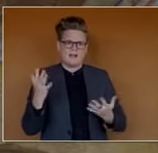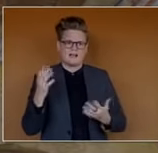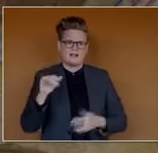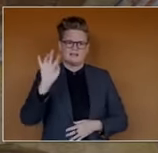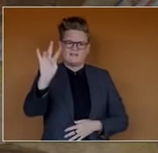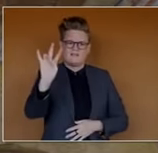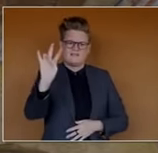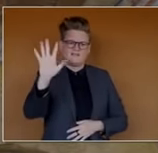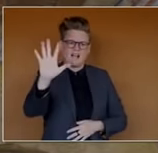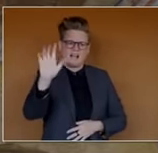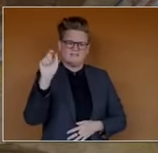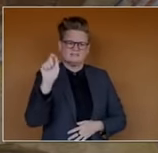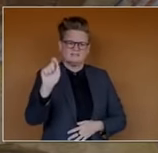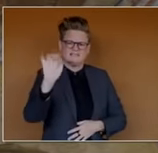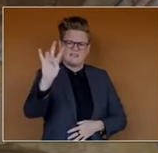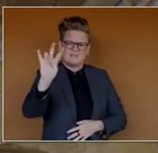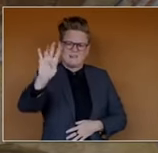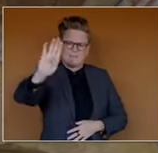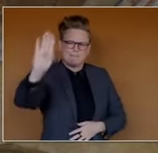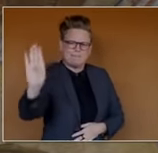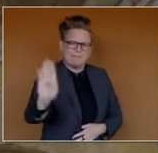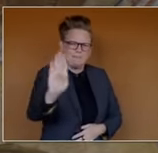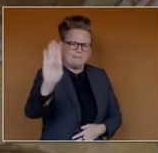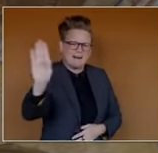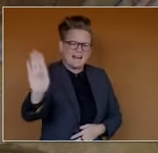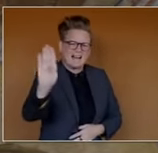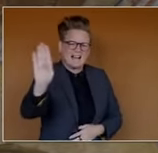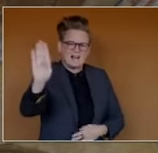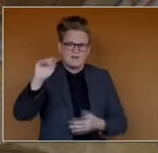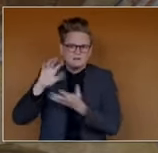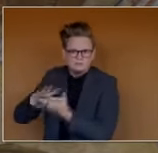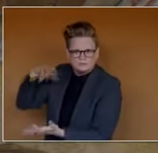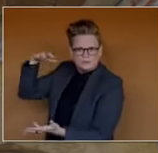$75.7 billion budget surplus. I'll repeat that,